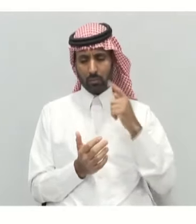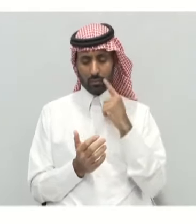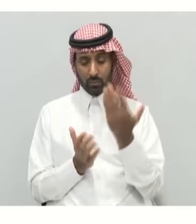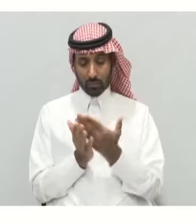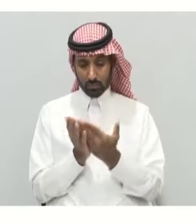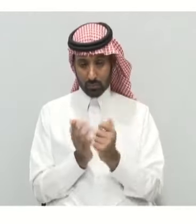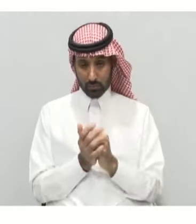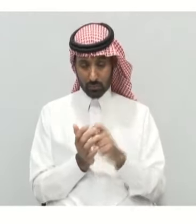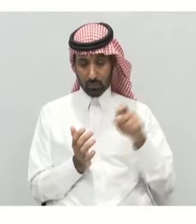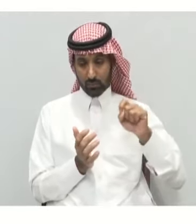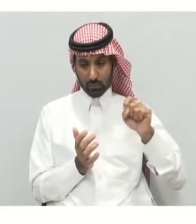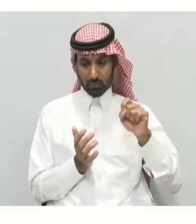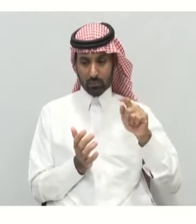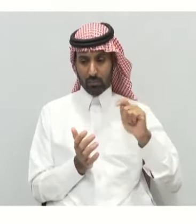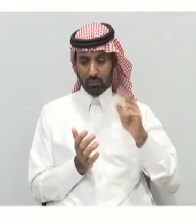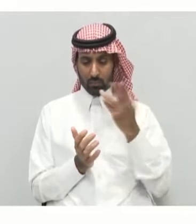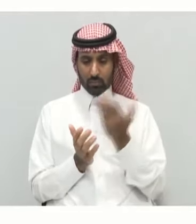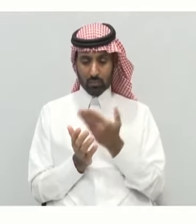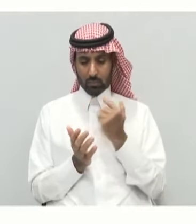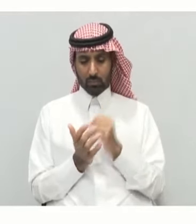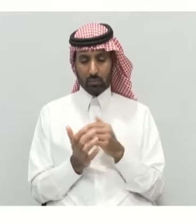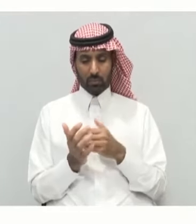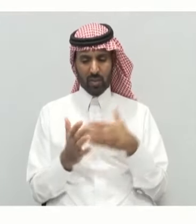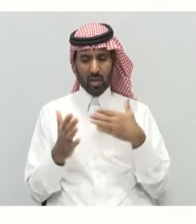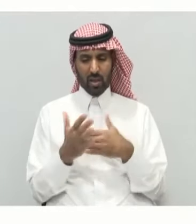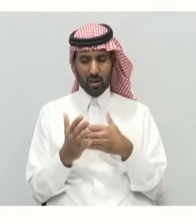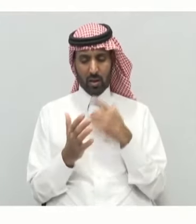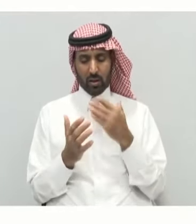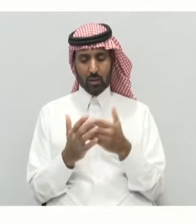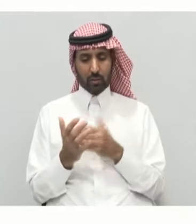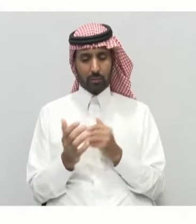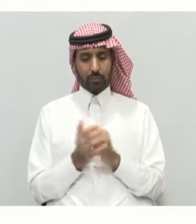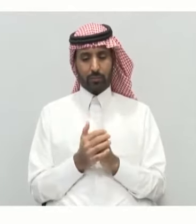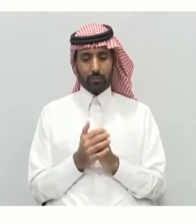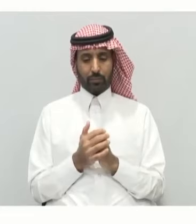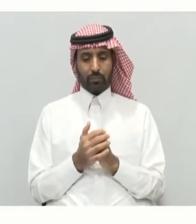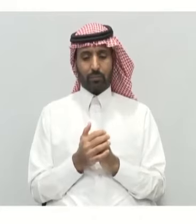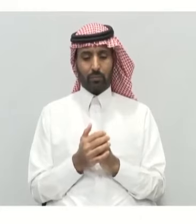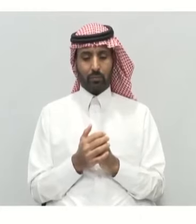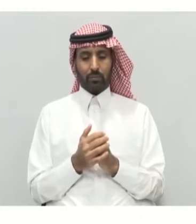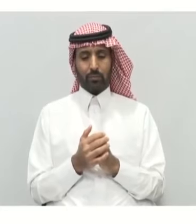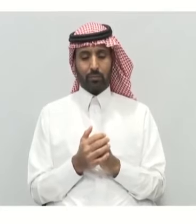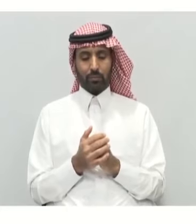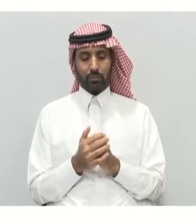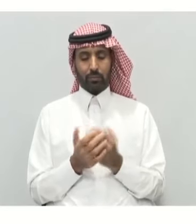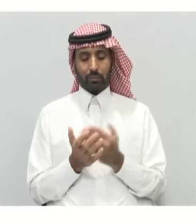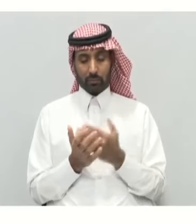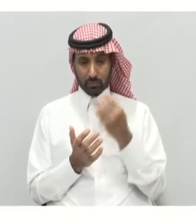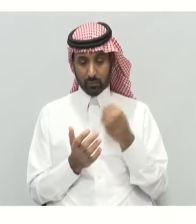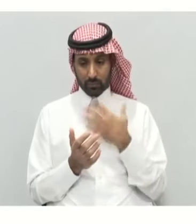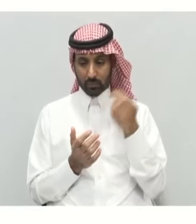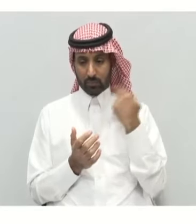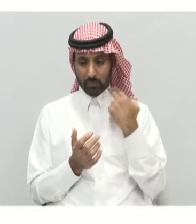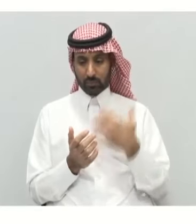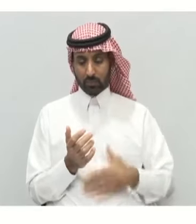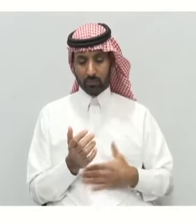Tuesday, let's see the last subject Ahmed will have is science. So we'll